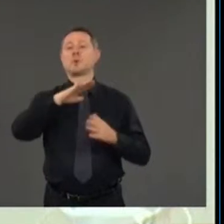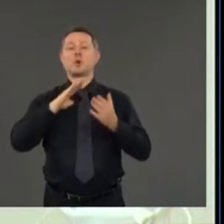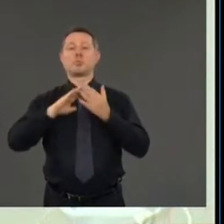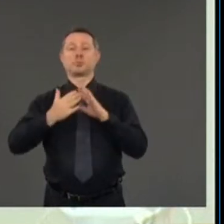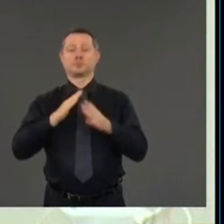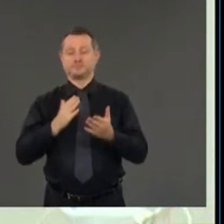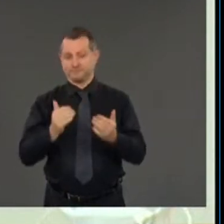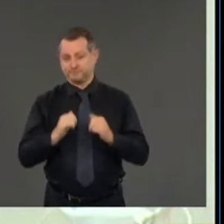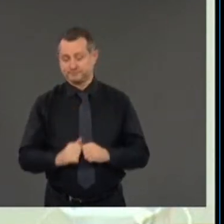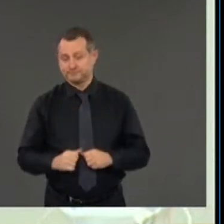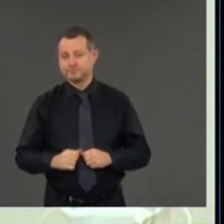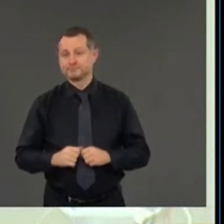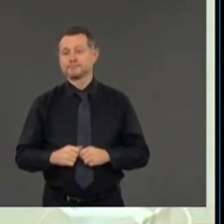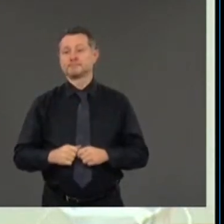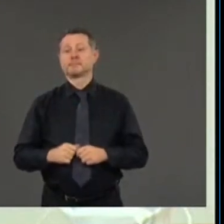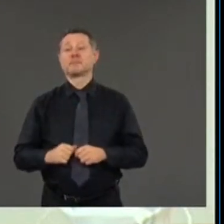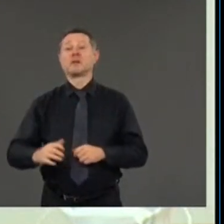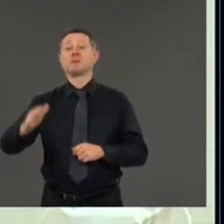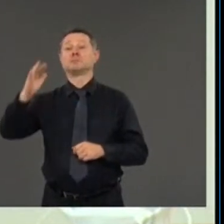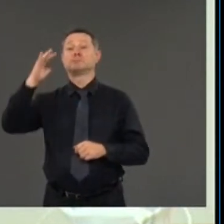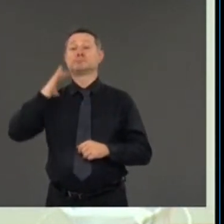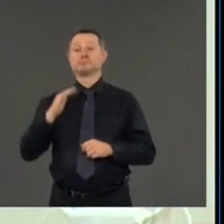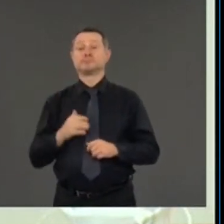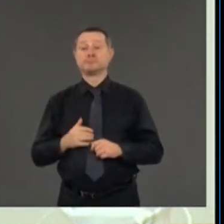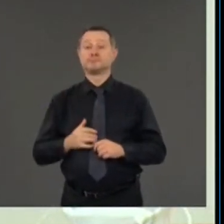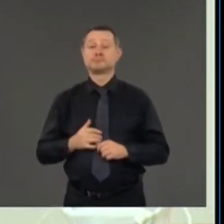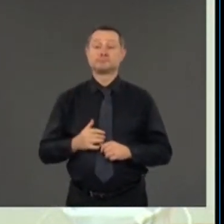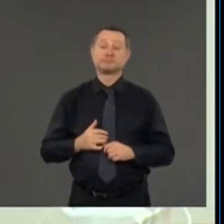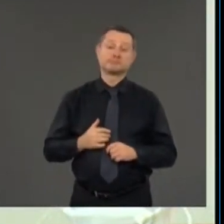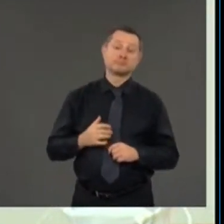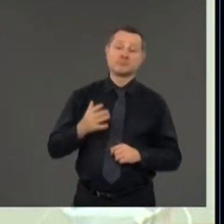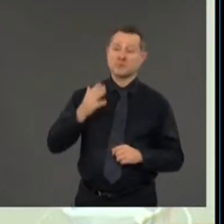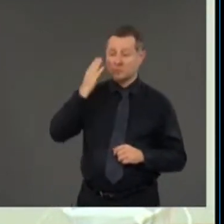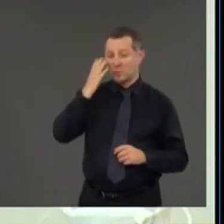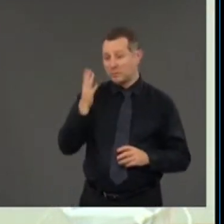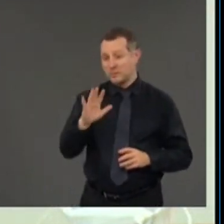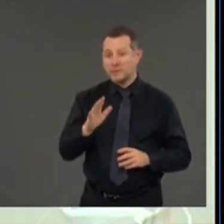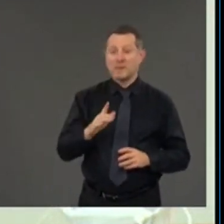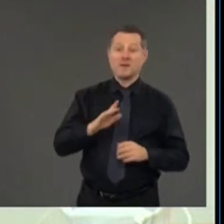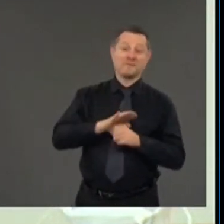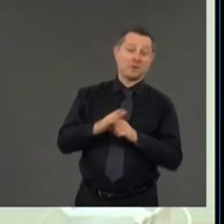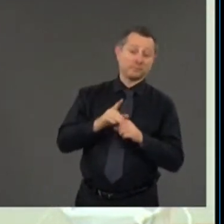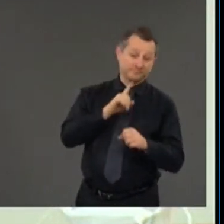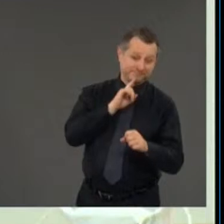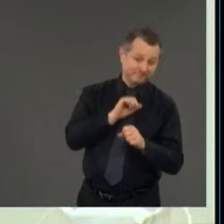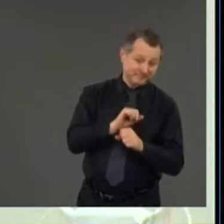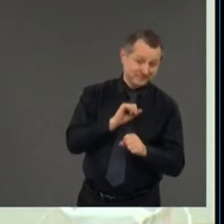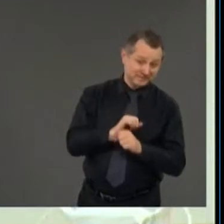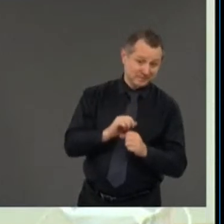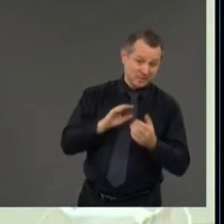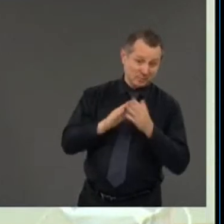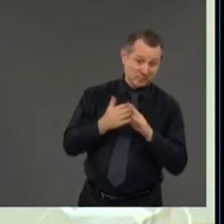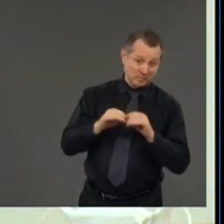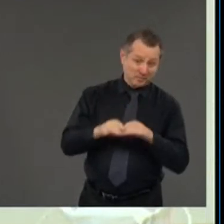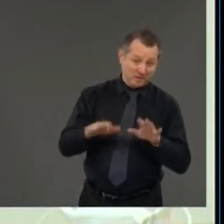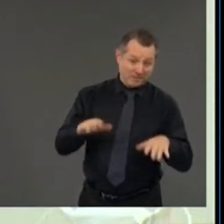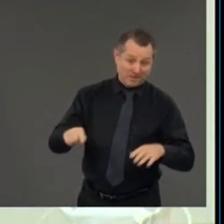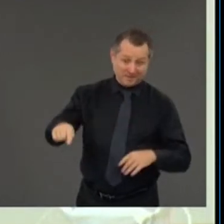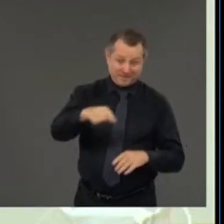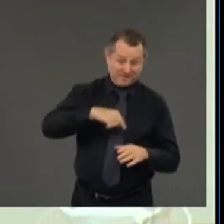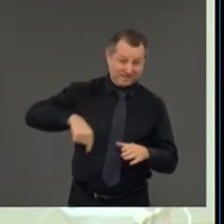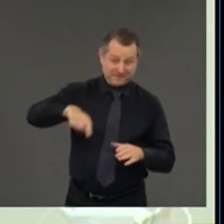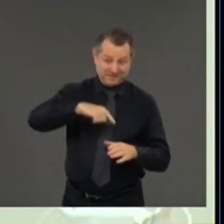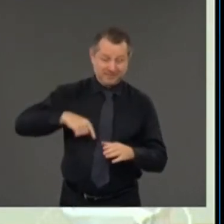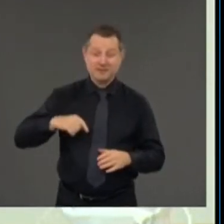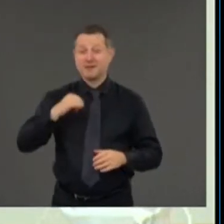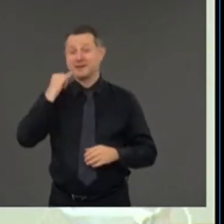Way back when we know now, for example, that this virus was here in the community, as was mentioned